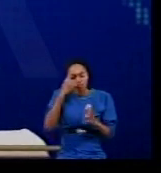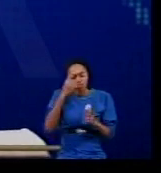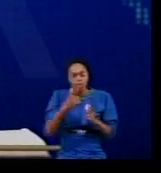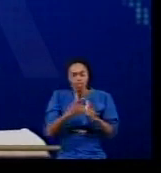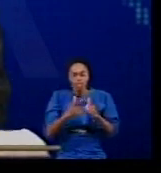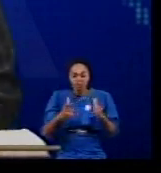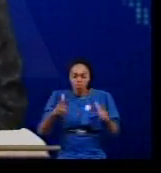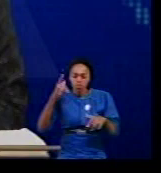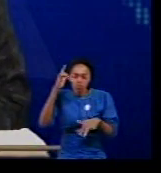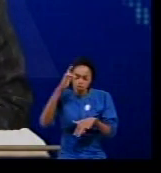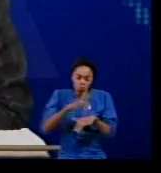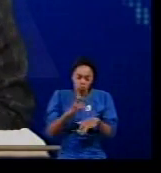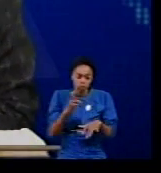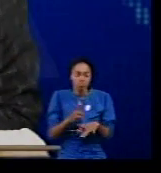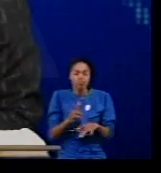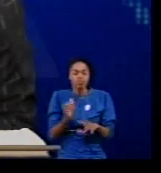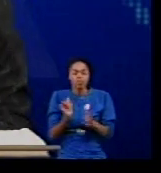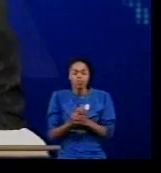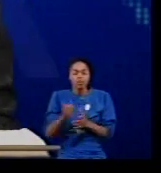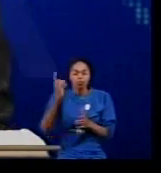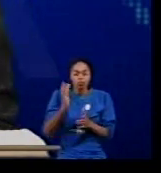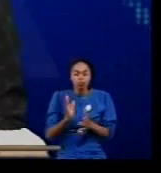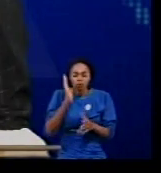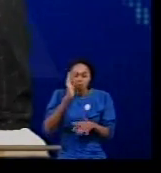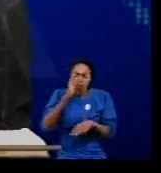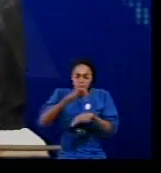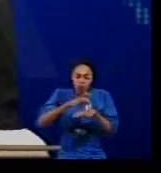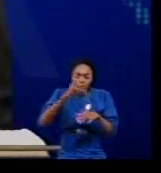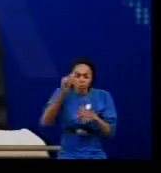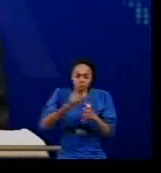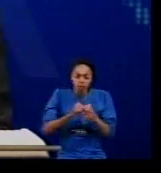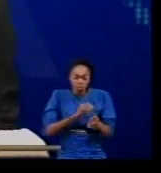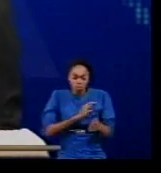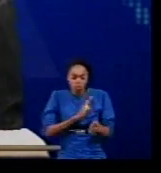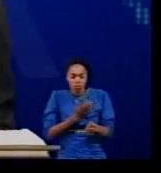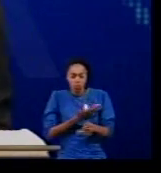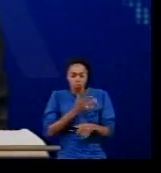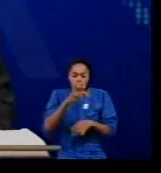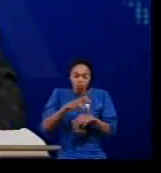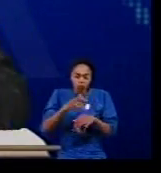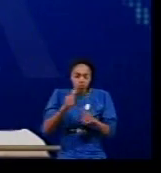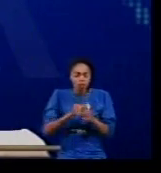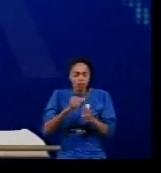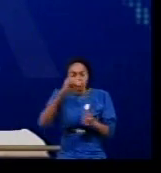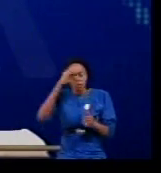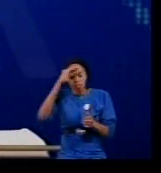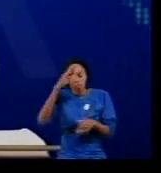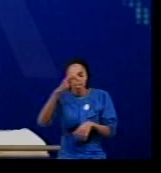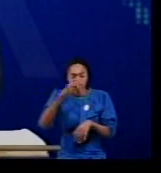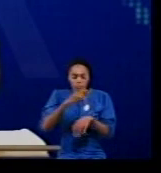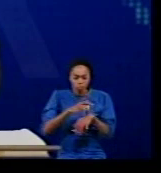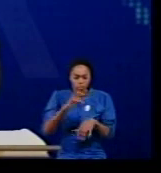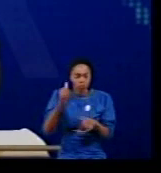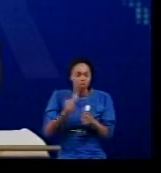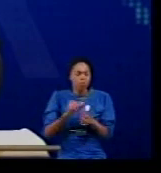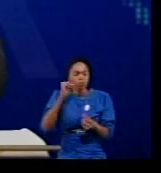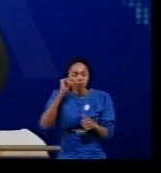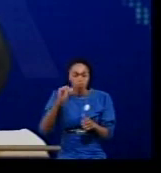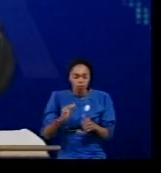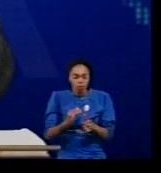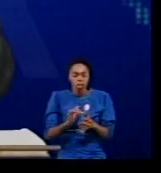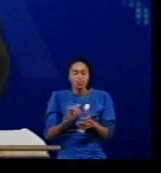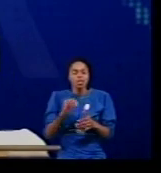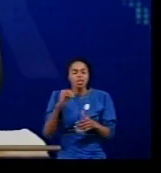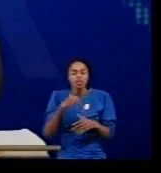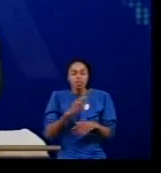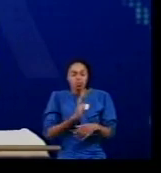present circumstances. He's not looking at even our fears and misgivings. He says, you're the man of valor. He says,